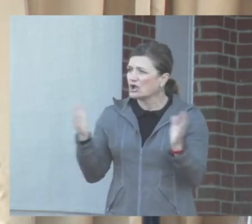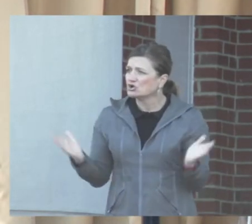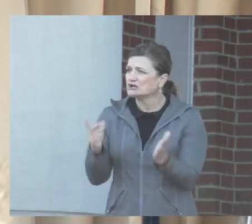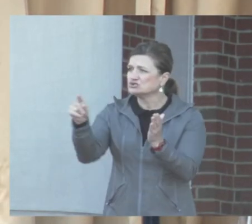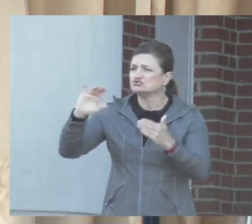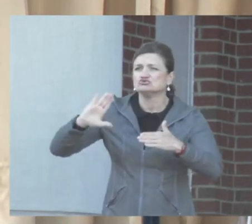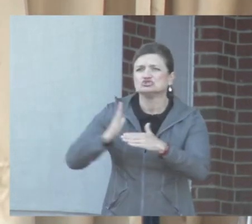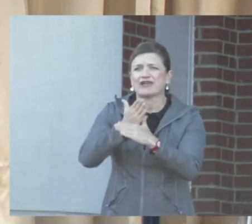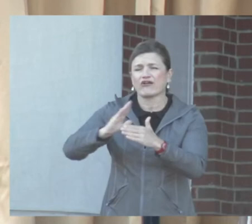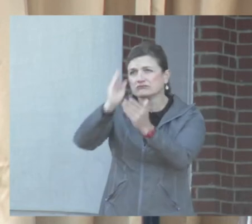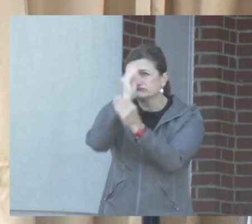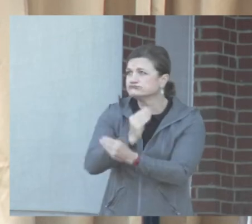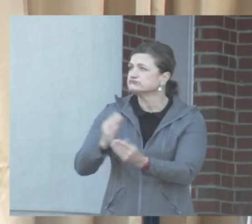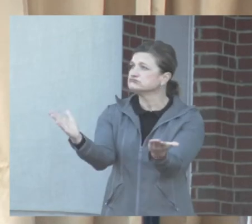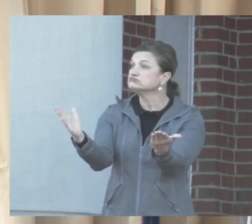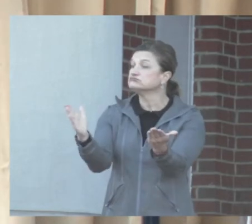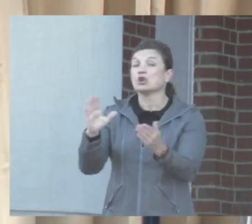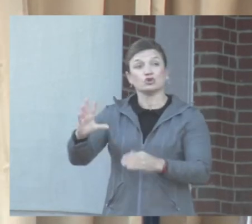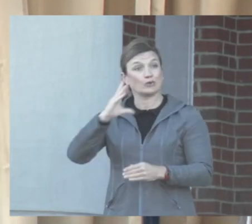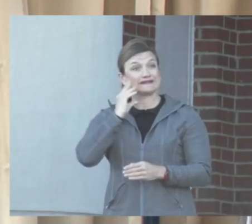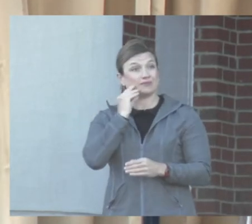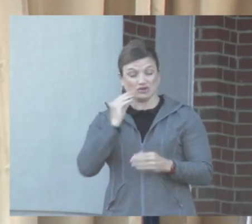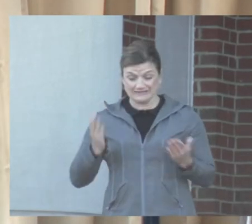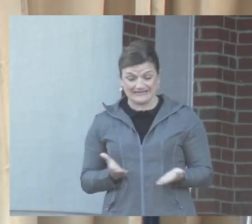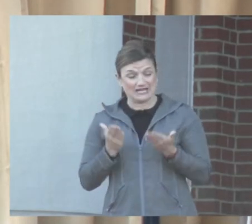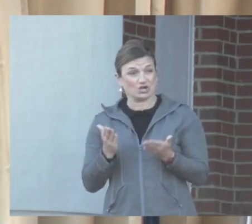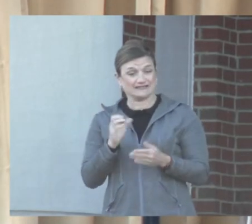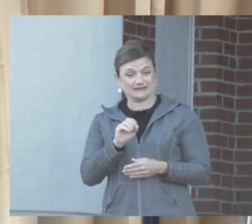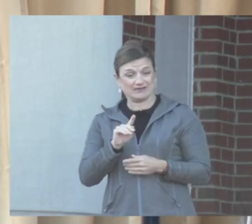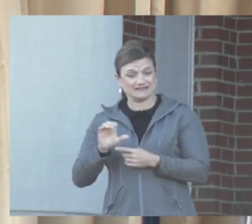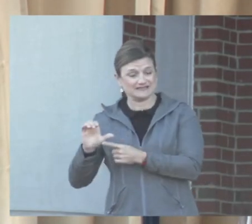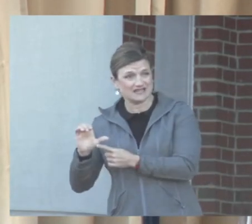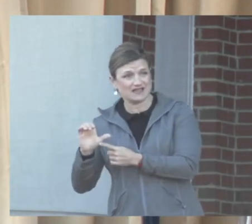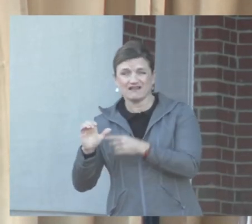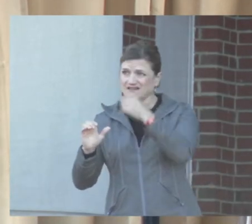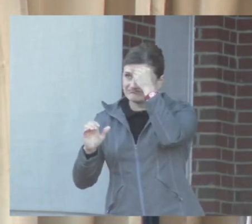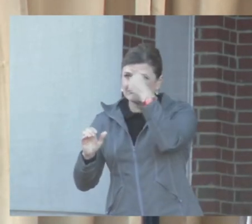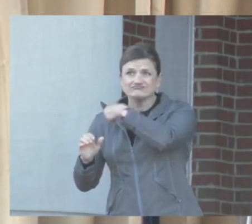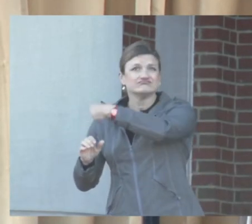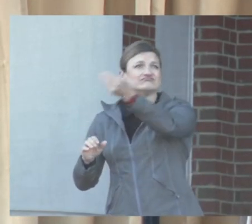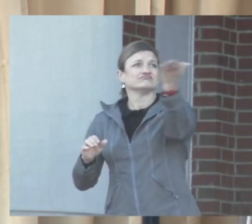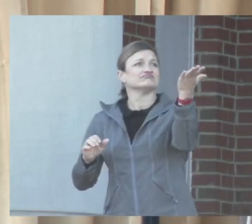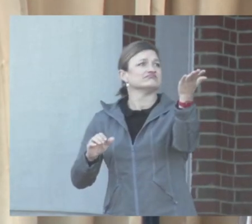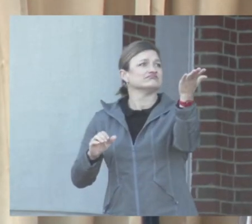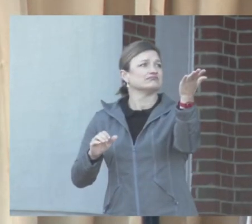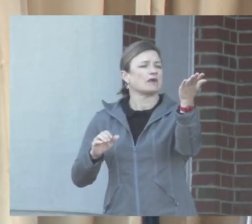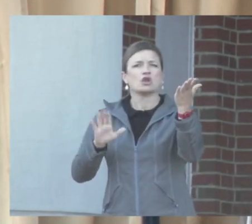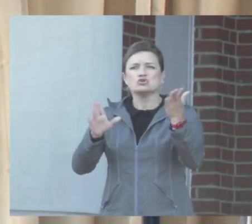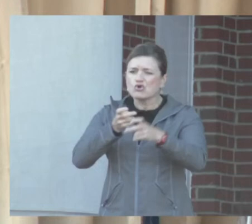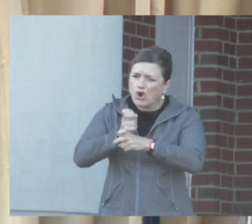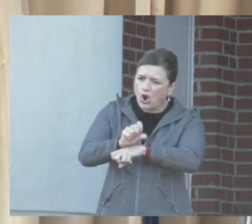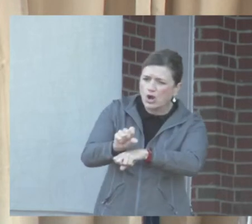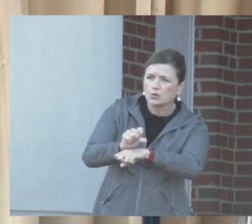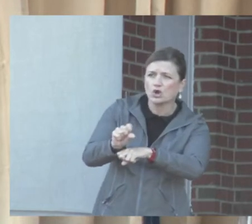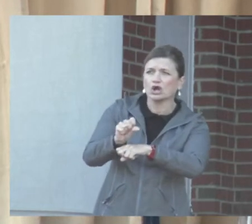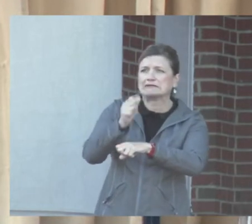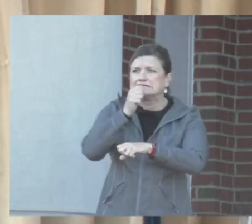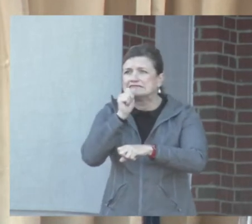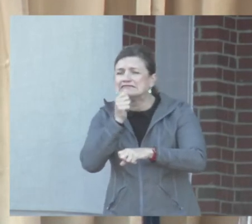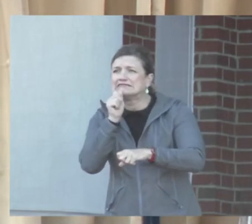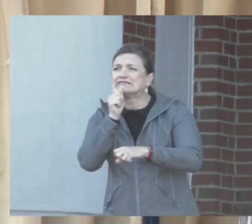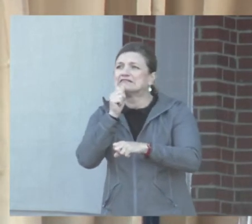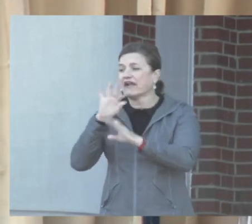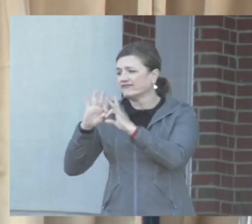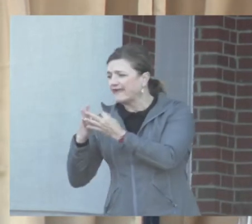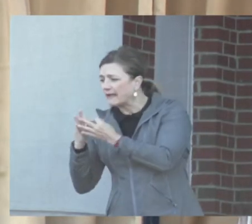it. Tell others of your experience at Central Piedmont. Tell them hard work and determination with the love of family and